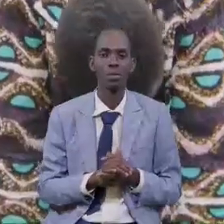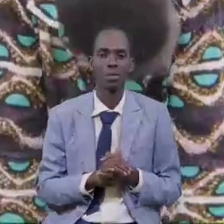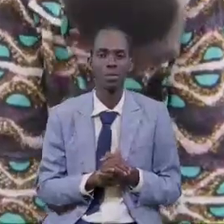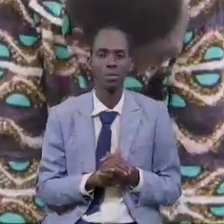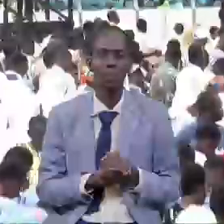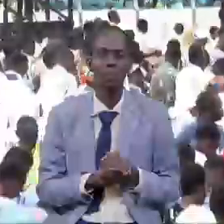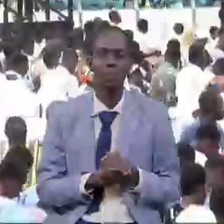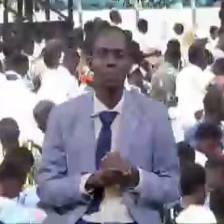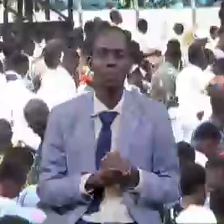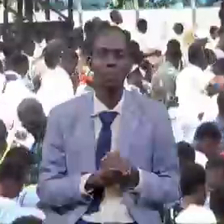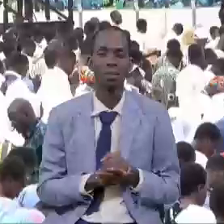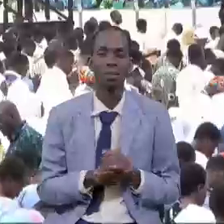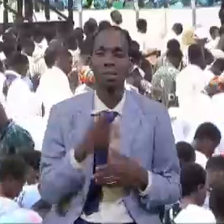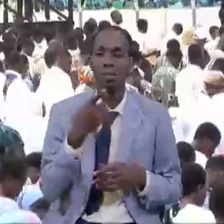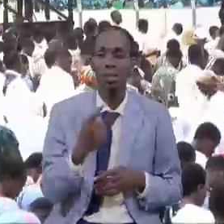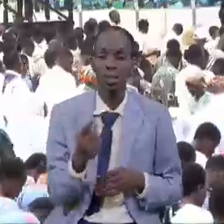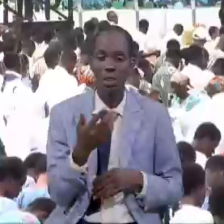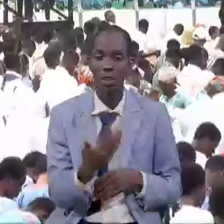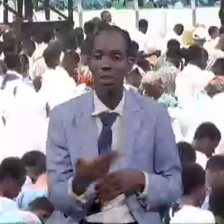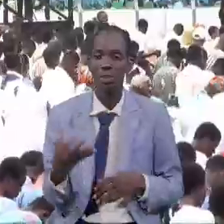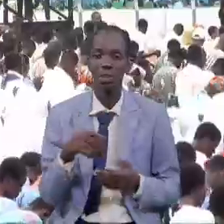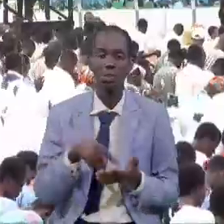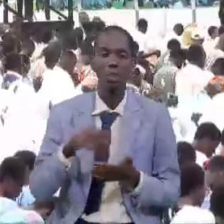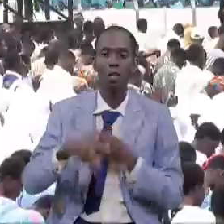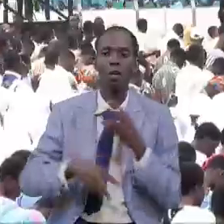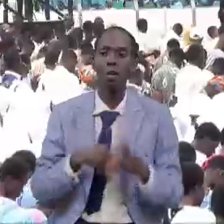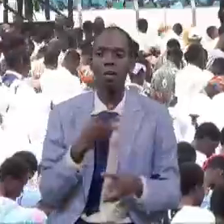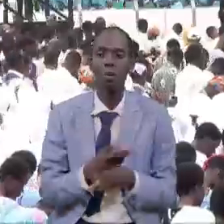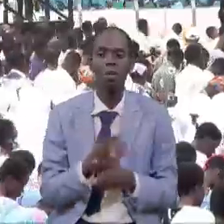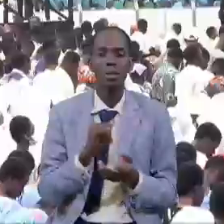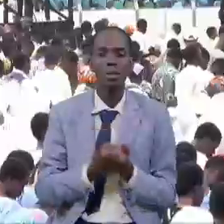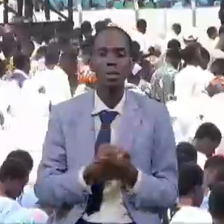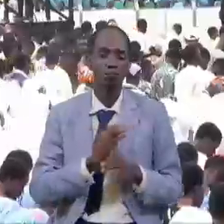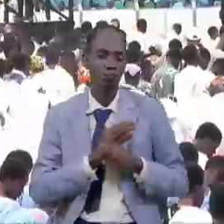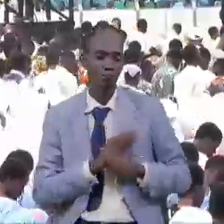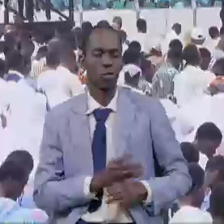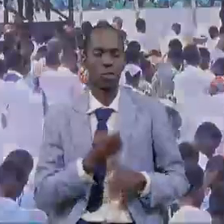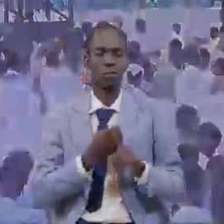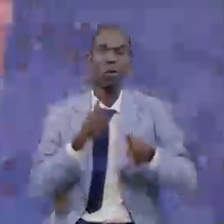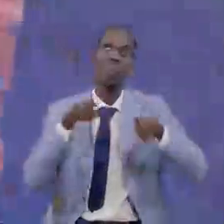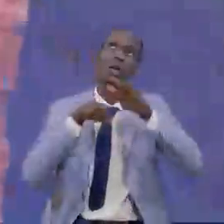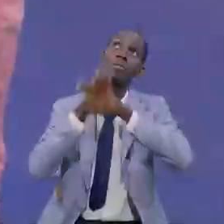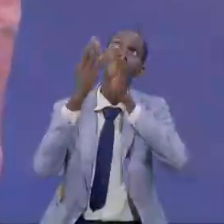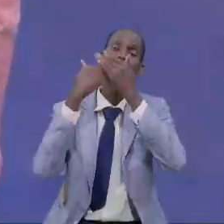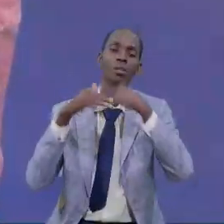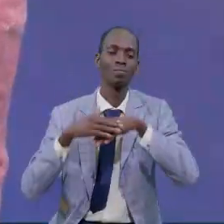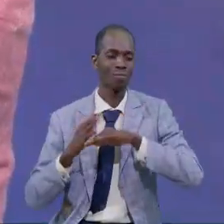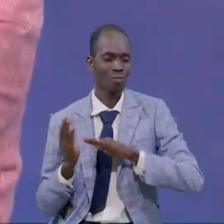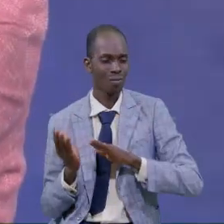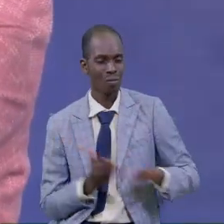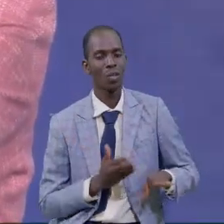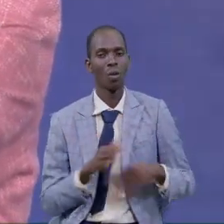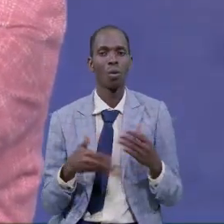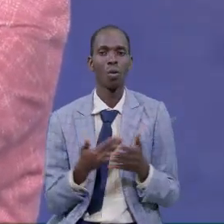the things of this world that will hinder you from getting to heaven. Abandon them and say, Lord,